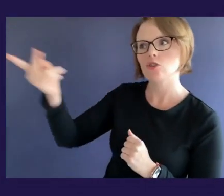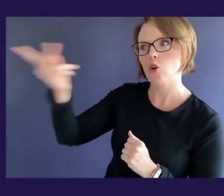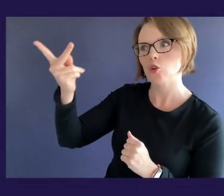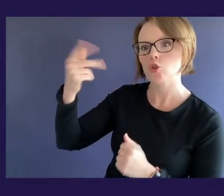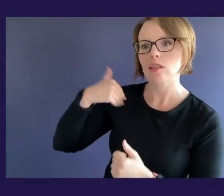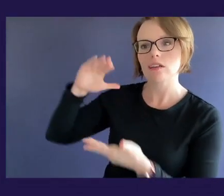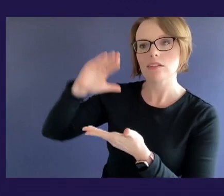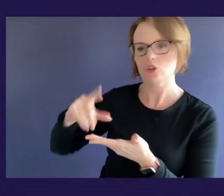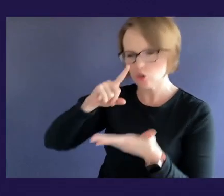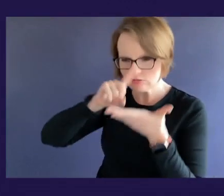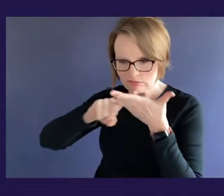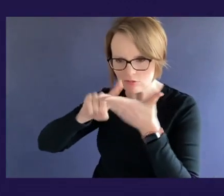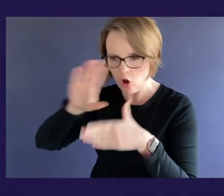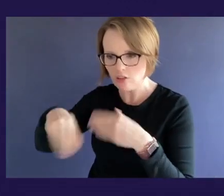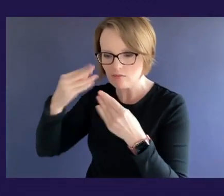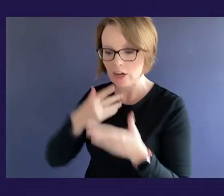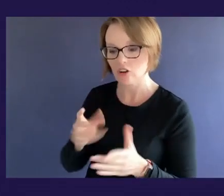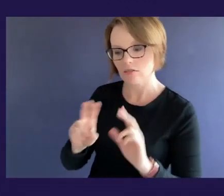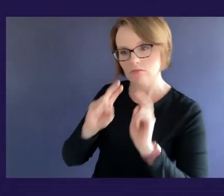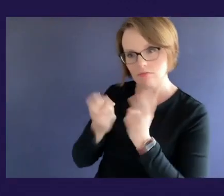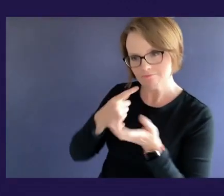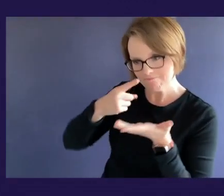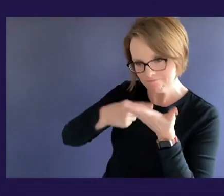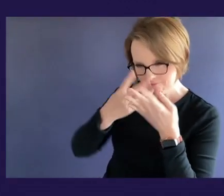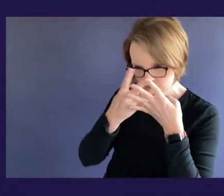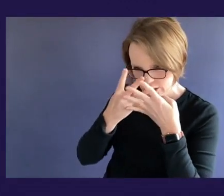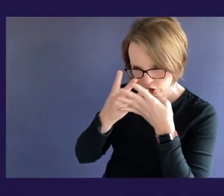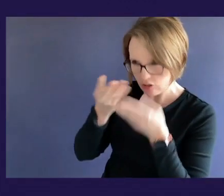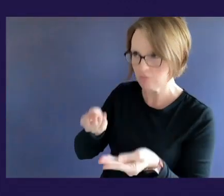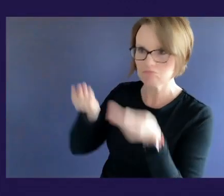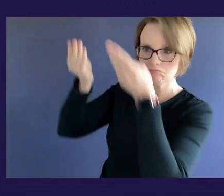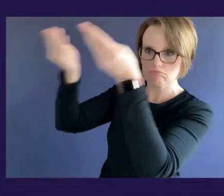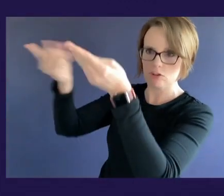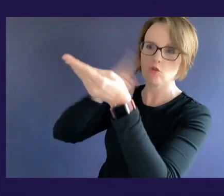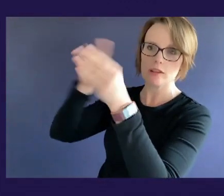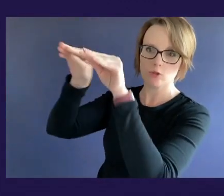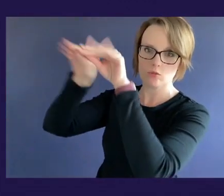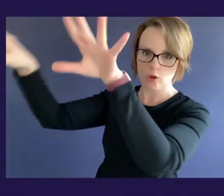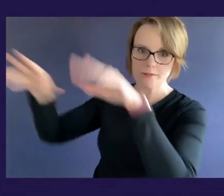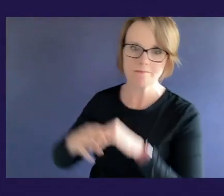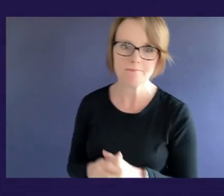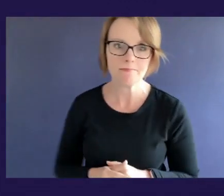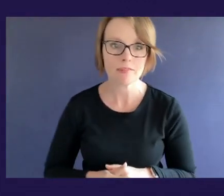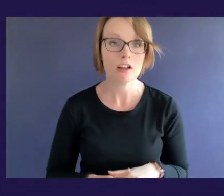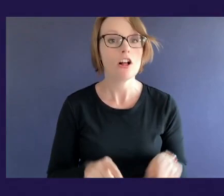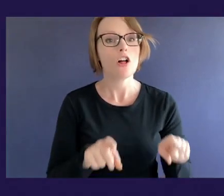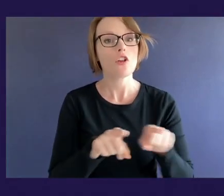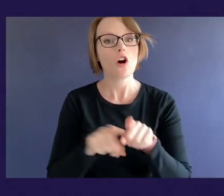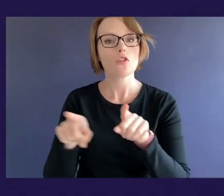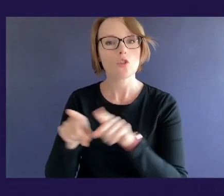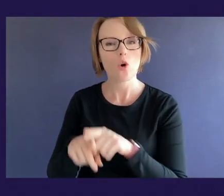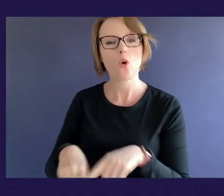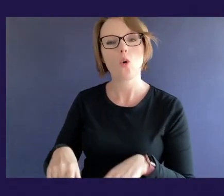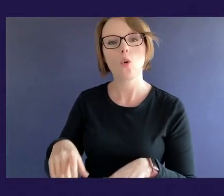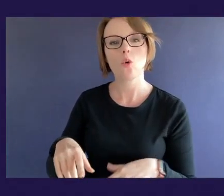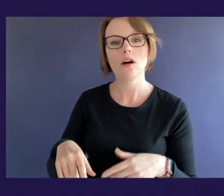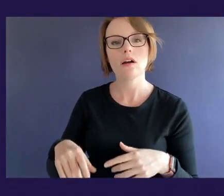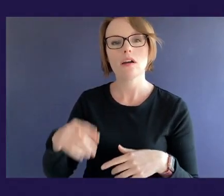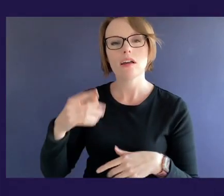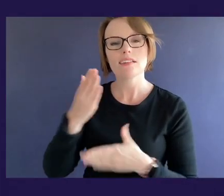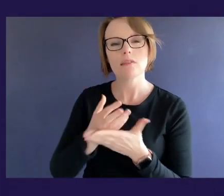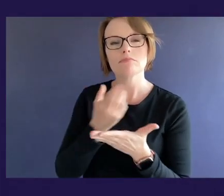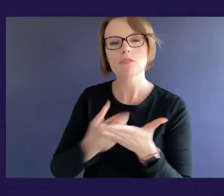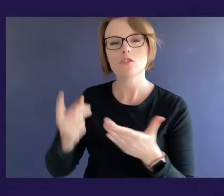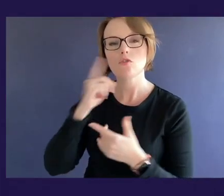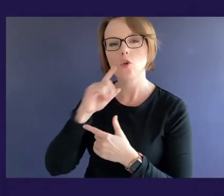emerging literature. We also had resources for infodemic managers in this category. So those working on